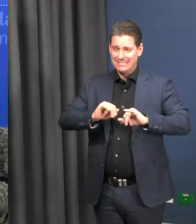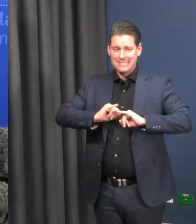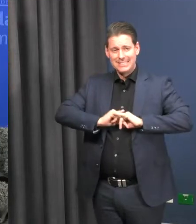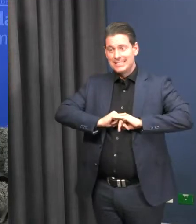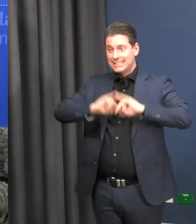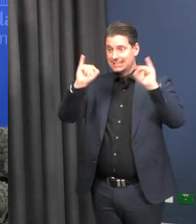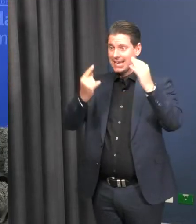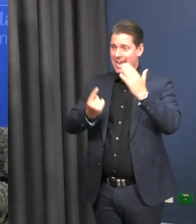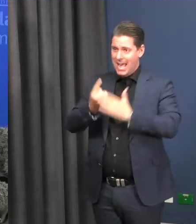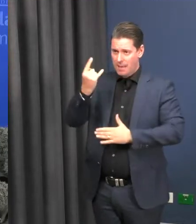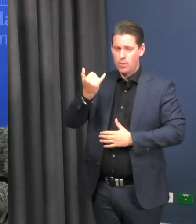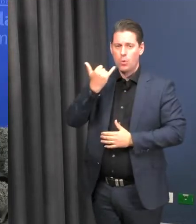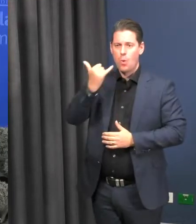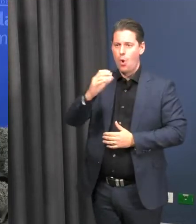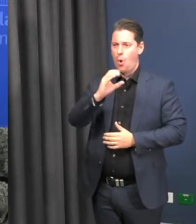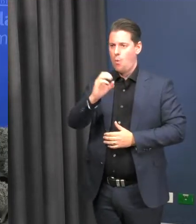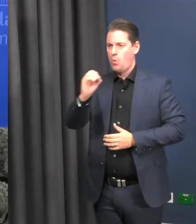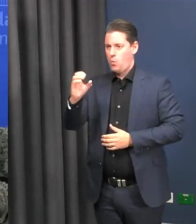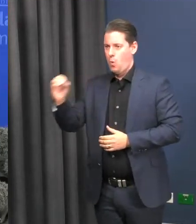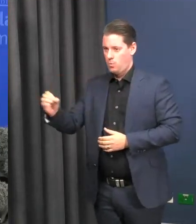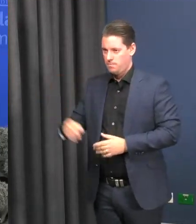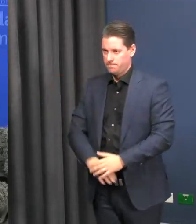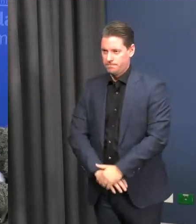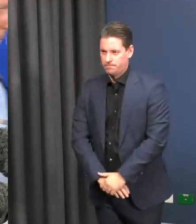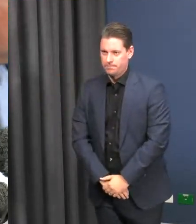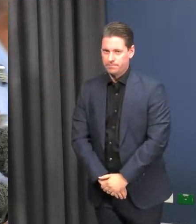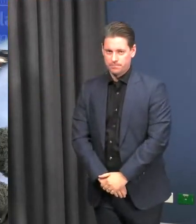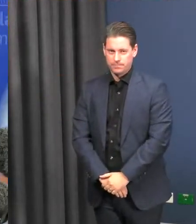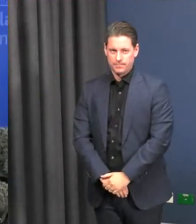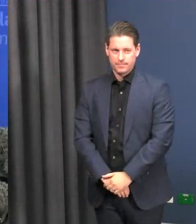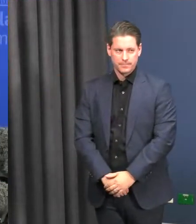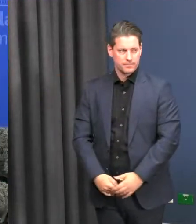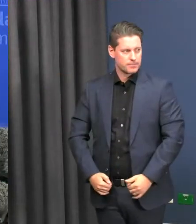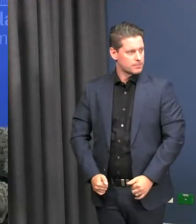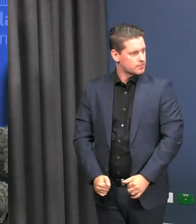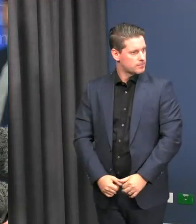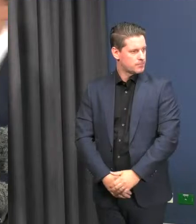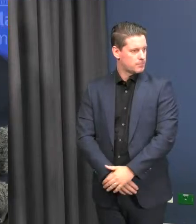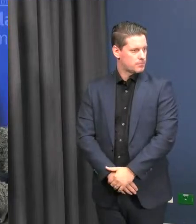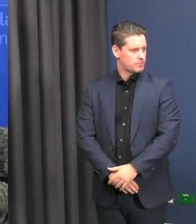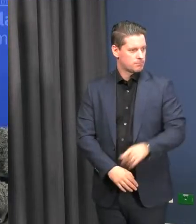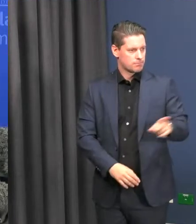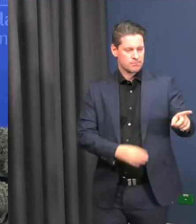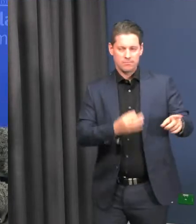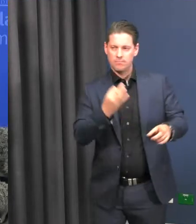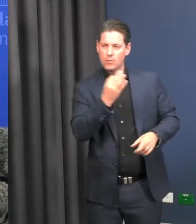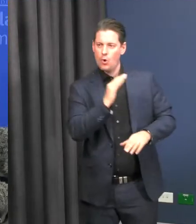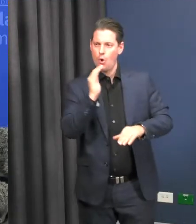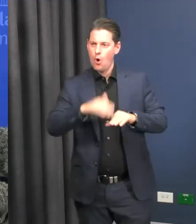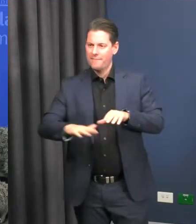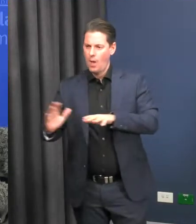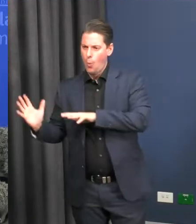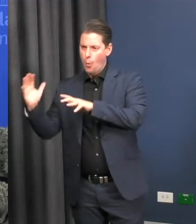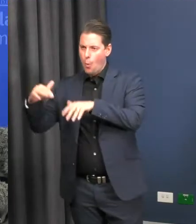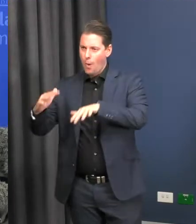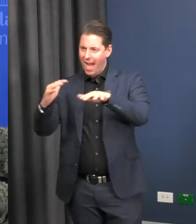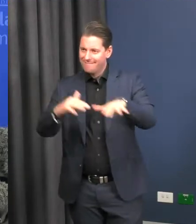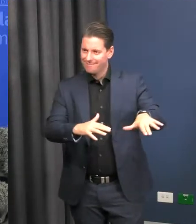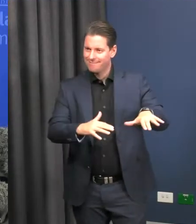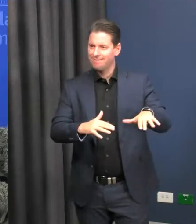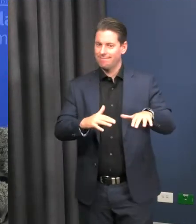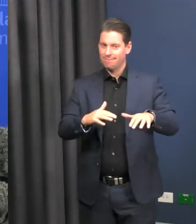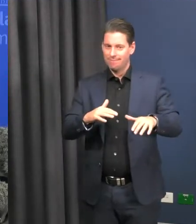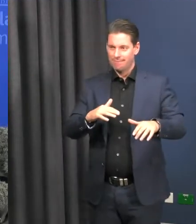assistance, please call 000. Thank you. From your storm surge modelling, Yeah. is that based